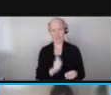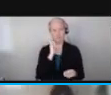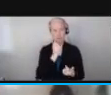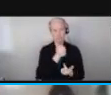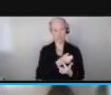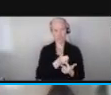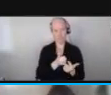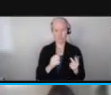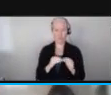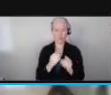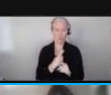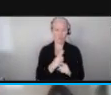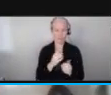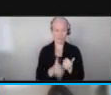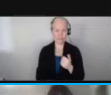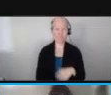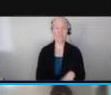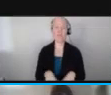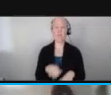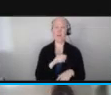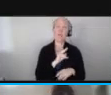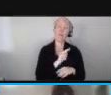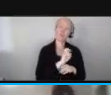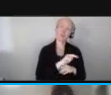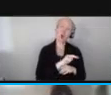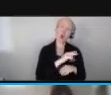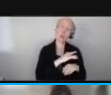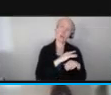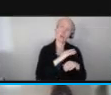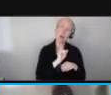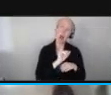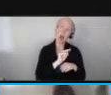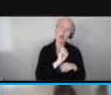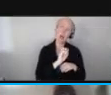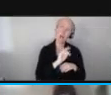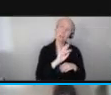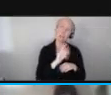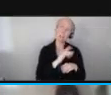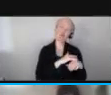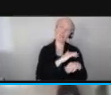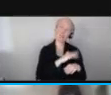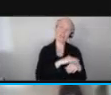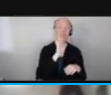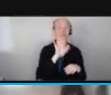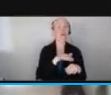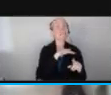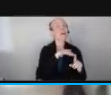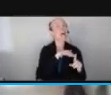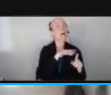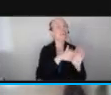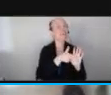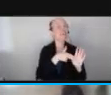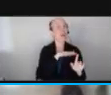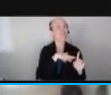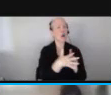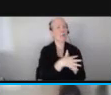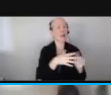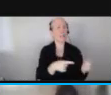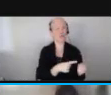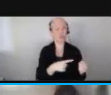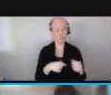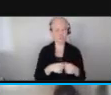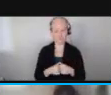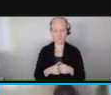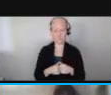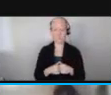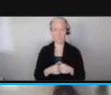The non-ionizing radiation one I tried to show you actually is an environmental injury here, and it